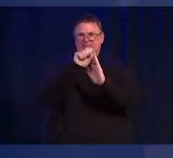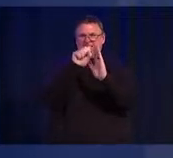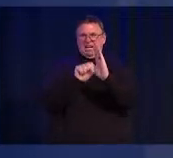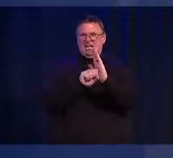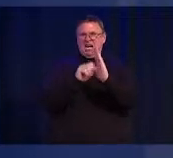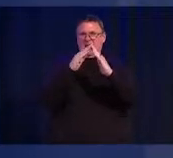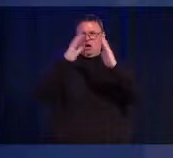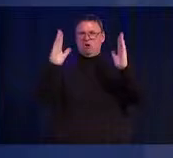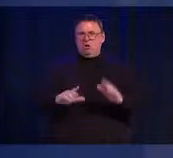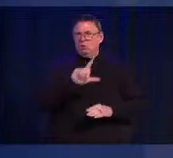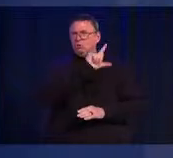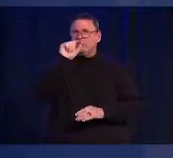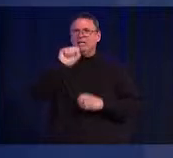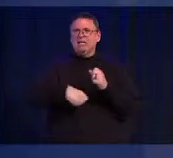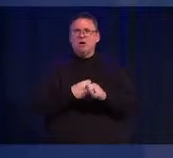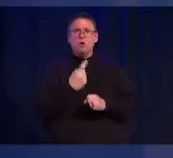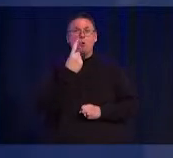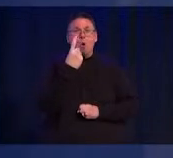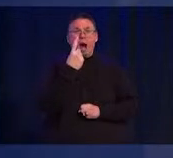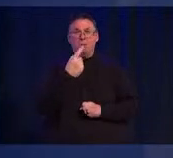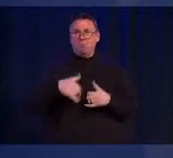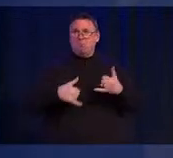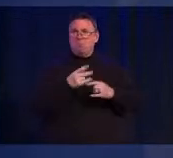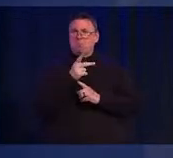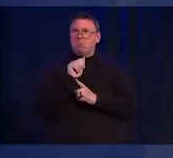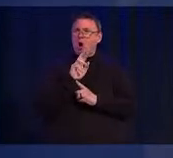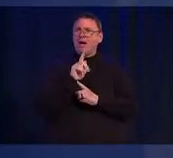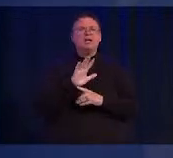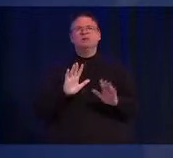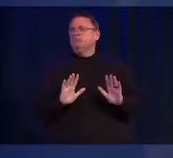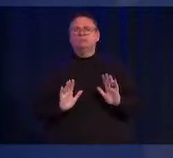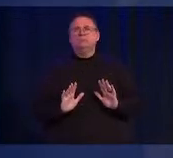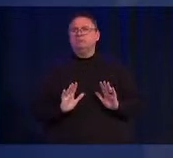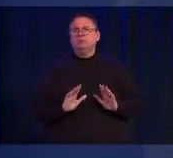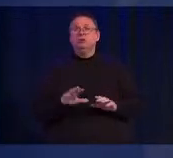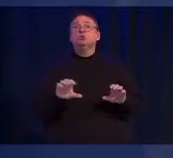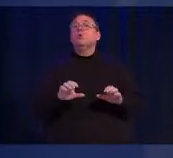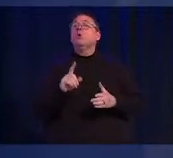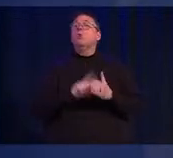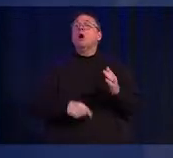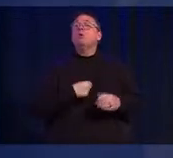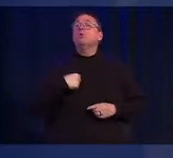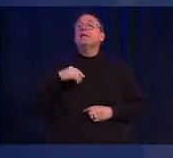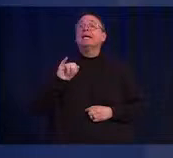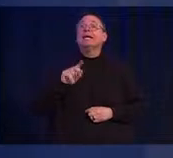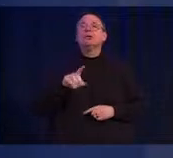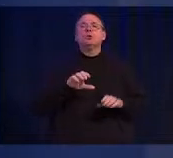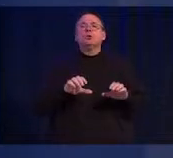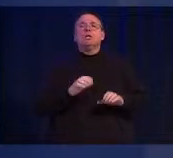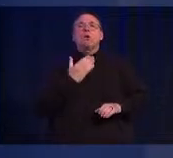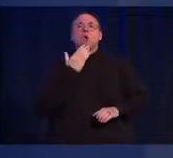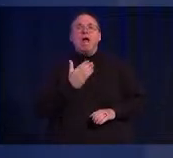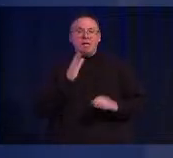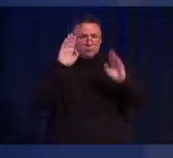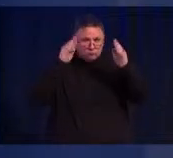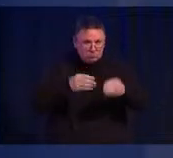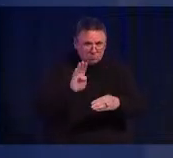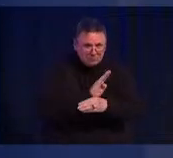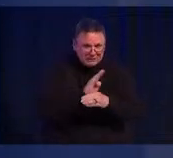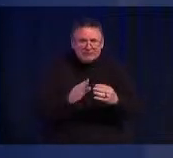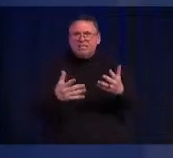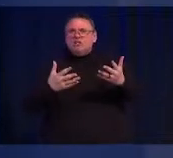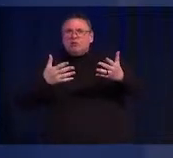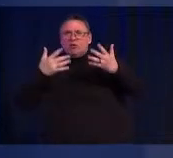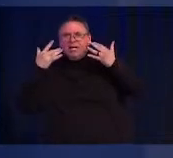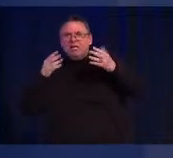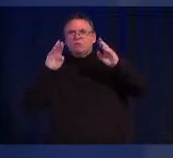time. Our plan addressed, let's do what Indiana's doing well. We're very business-friendly and doing some of those things well, where we're targeting